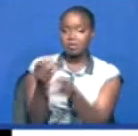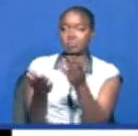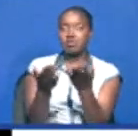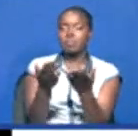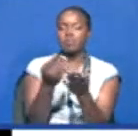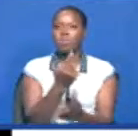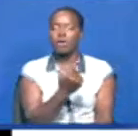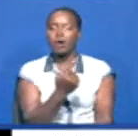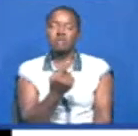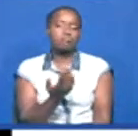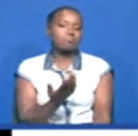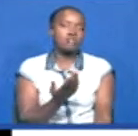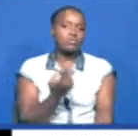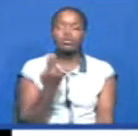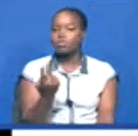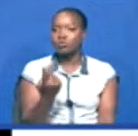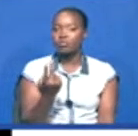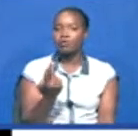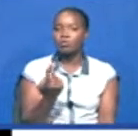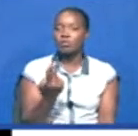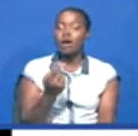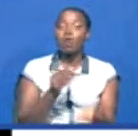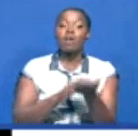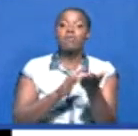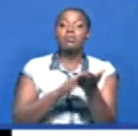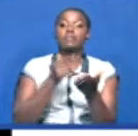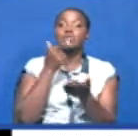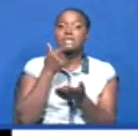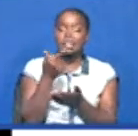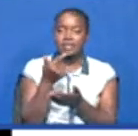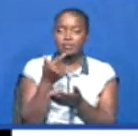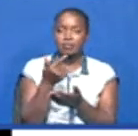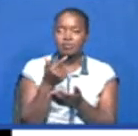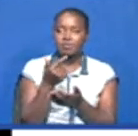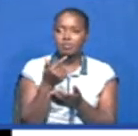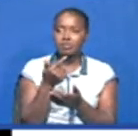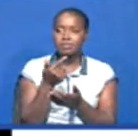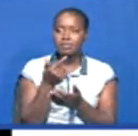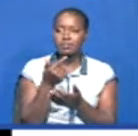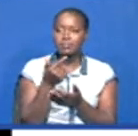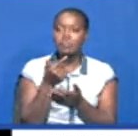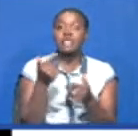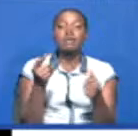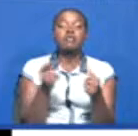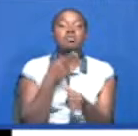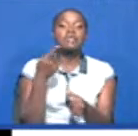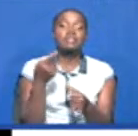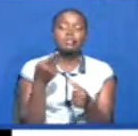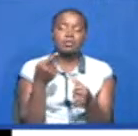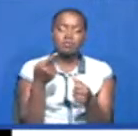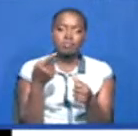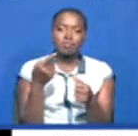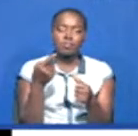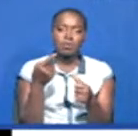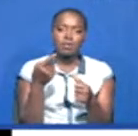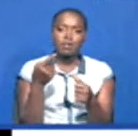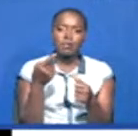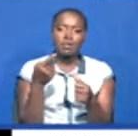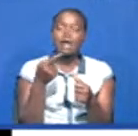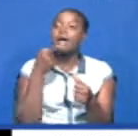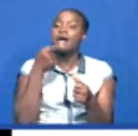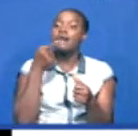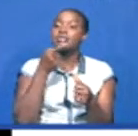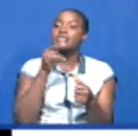two remarks to make. And first and foremost, I want to say that